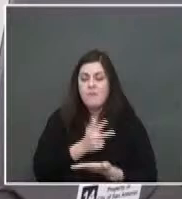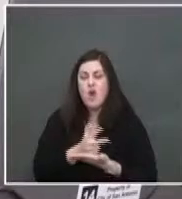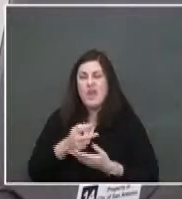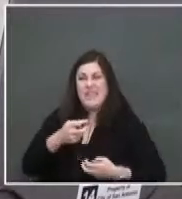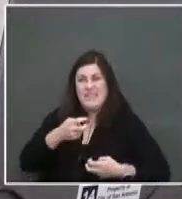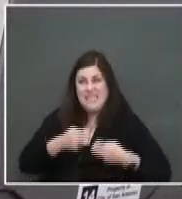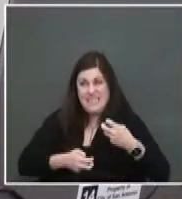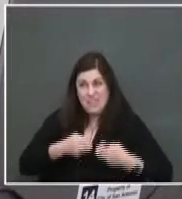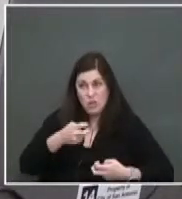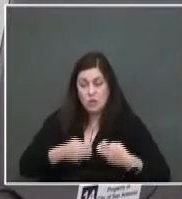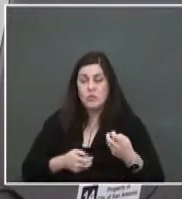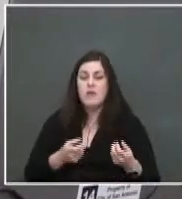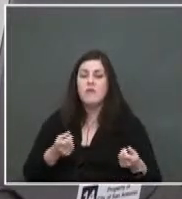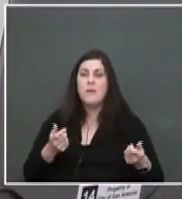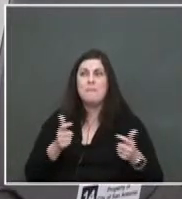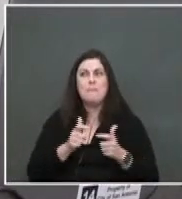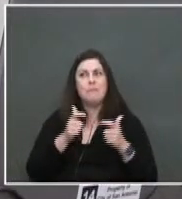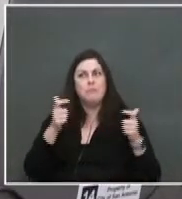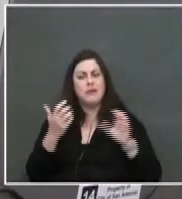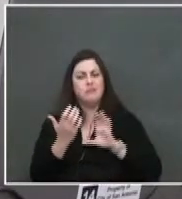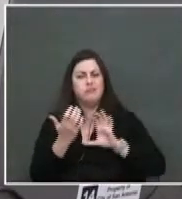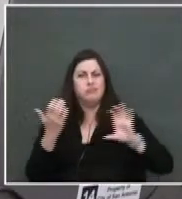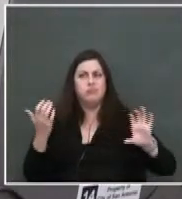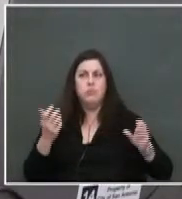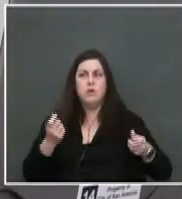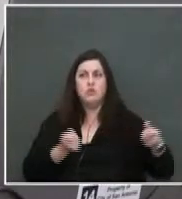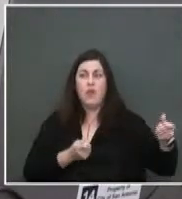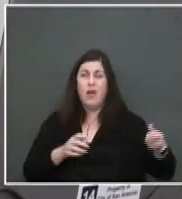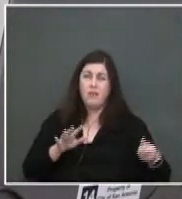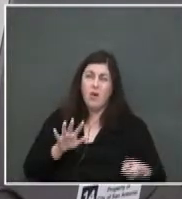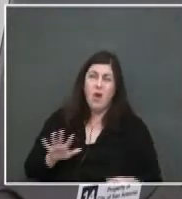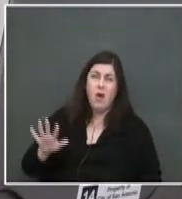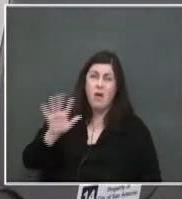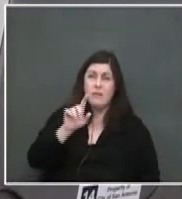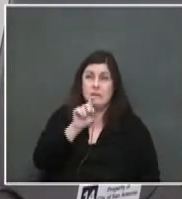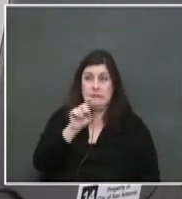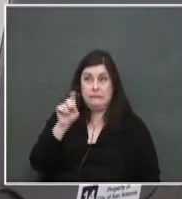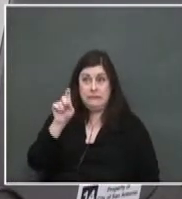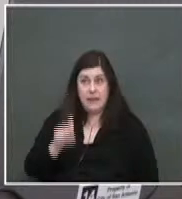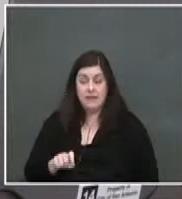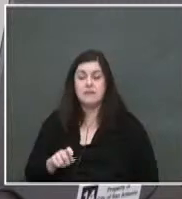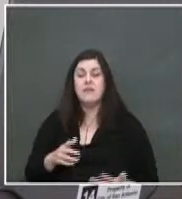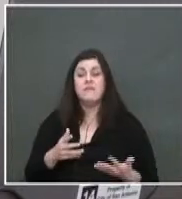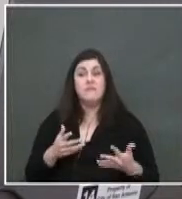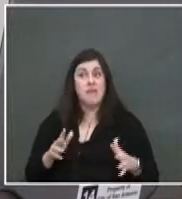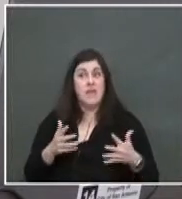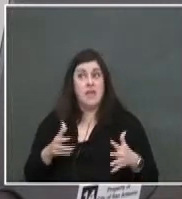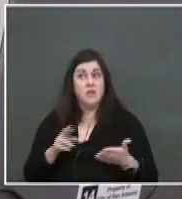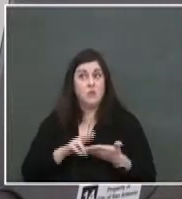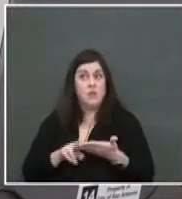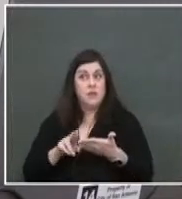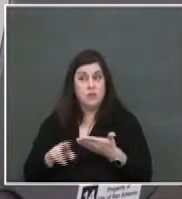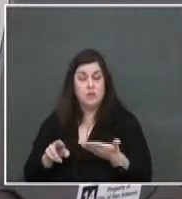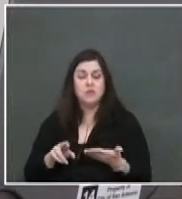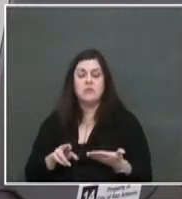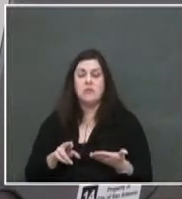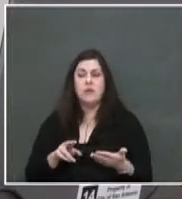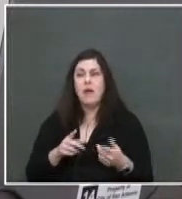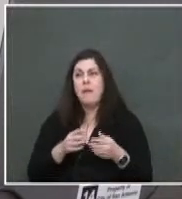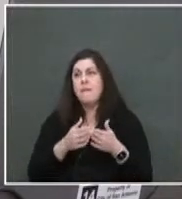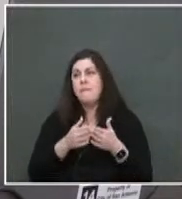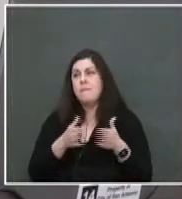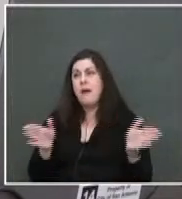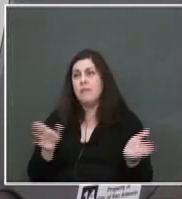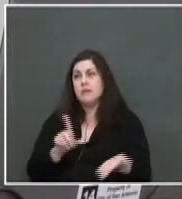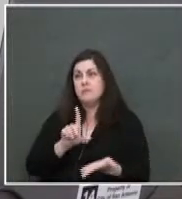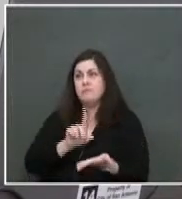for big trucks across the state of Texas. So they published that report and they identified the gaps